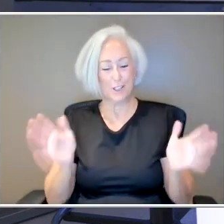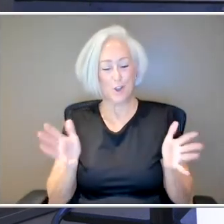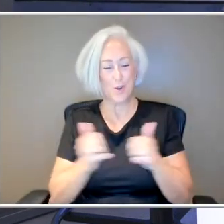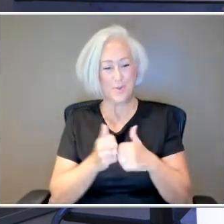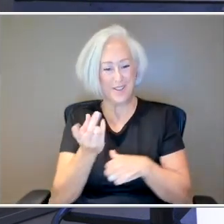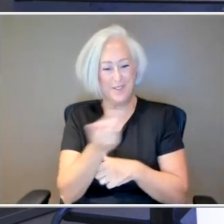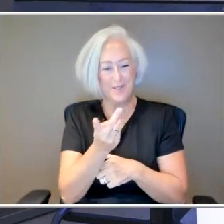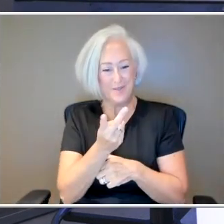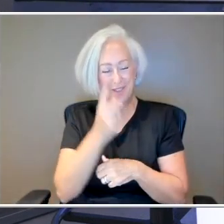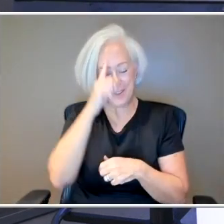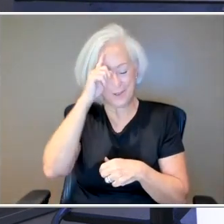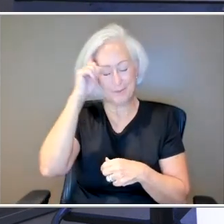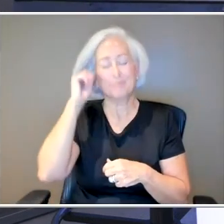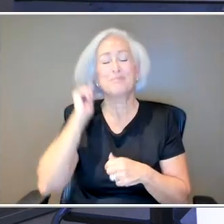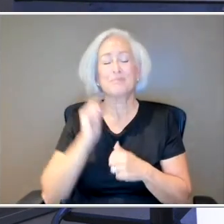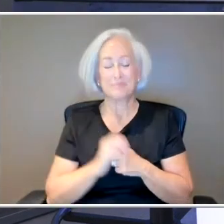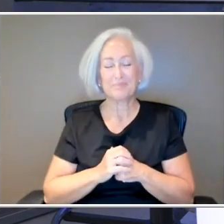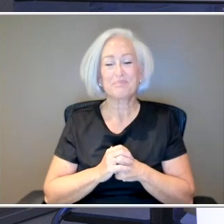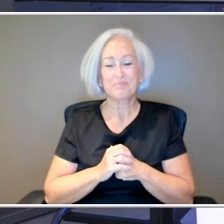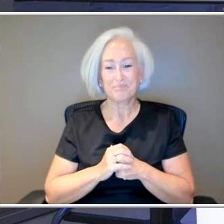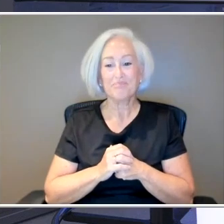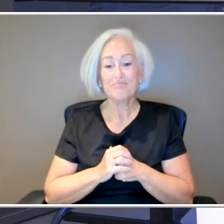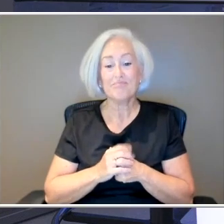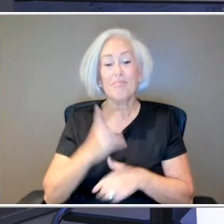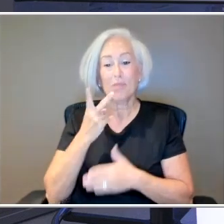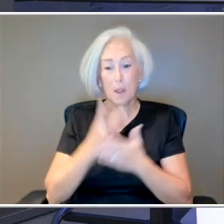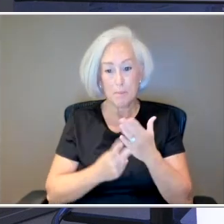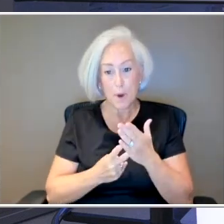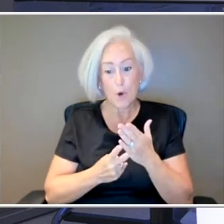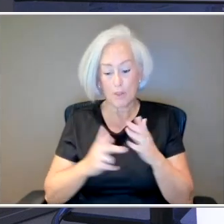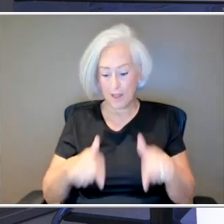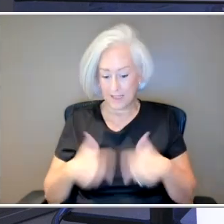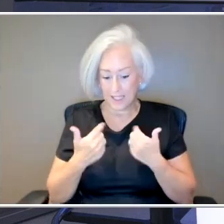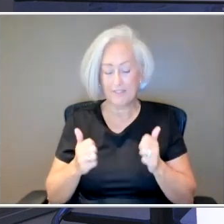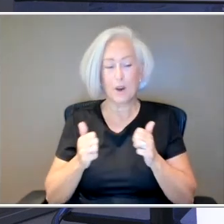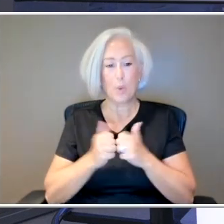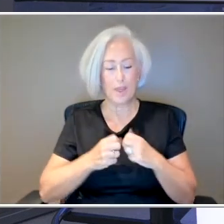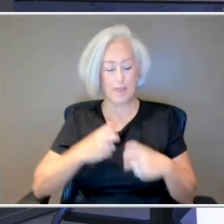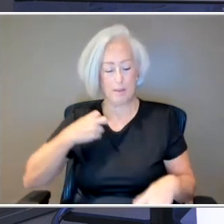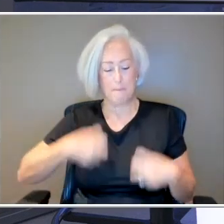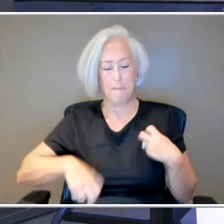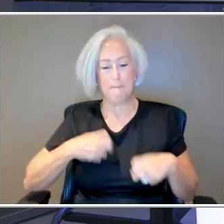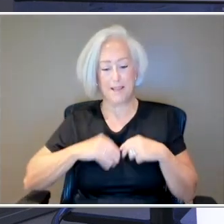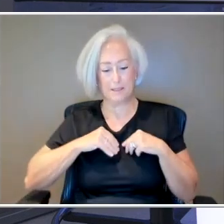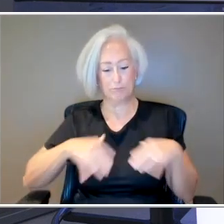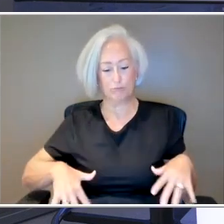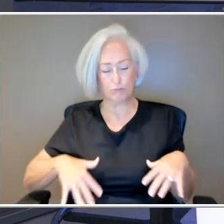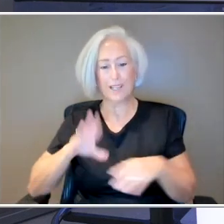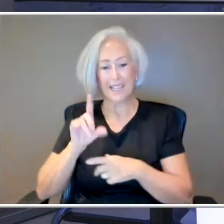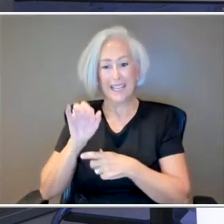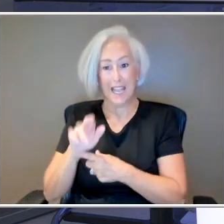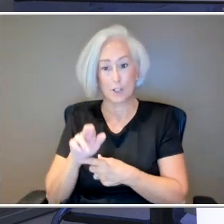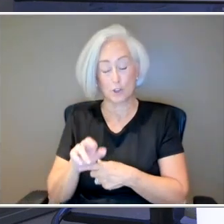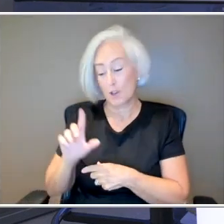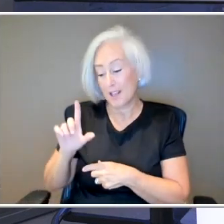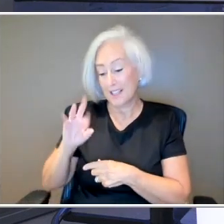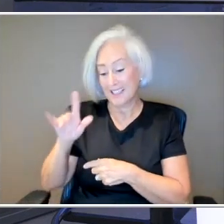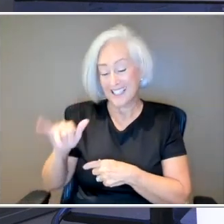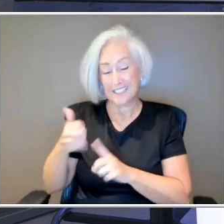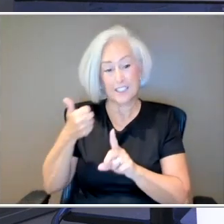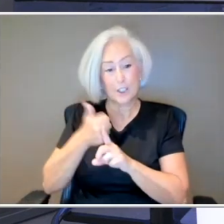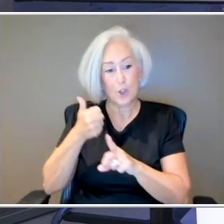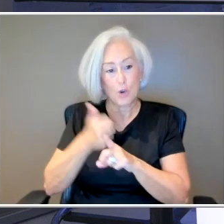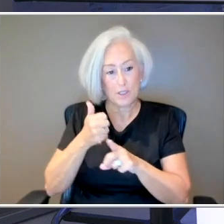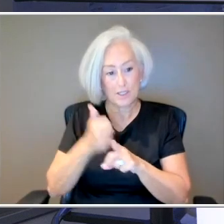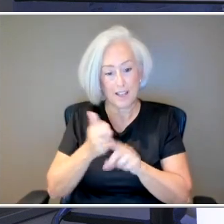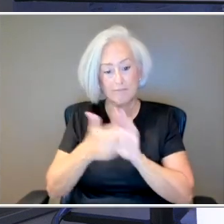because both living with metastatic cancer. But Lindsay, you were diagnosed after an abnormal pap smear, but that's something that you